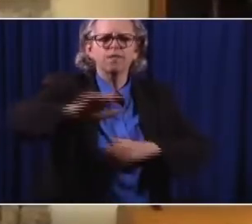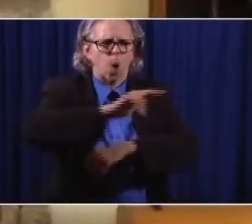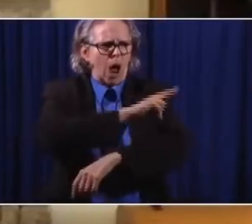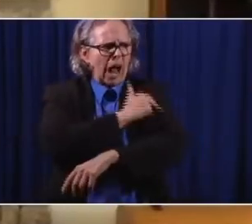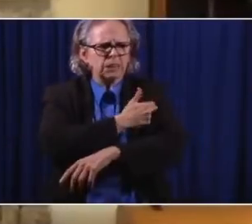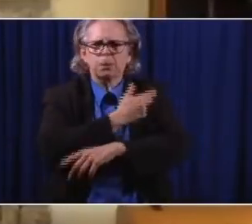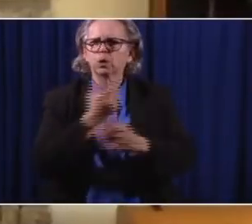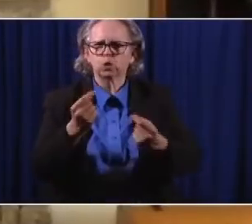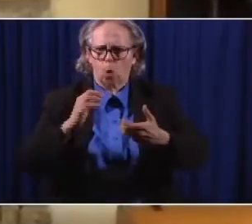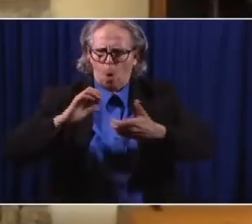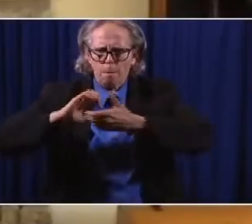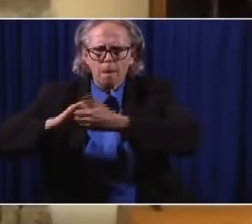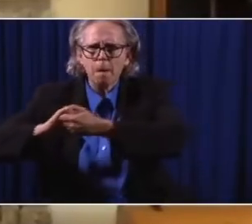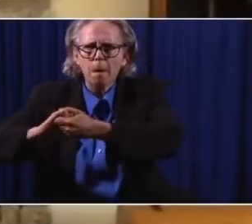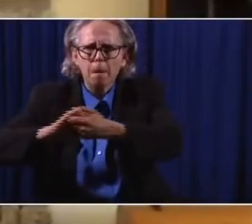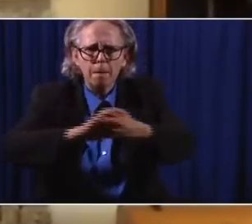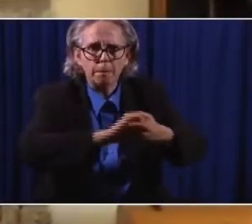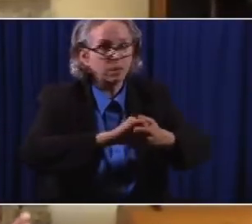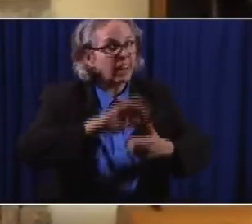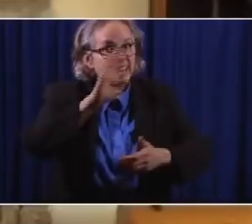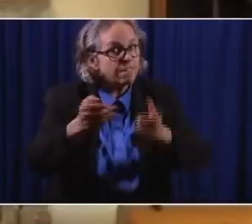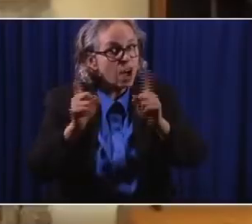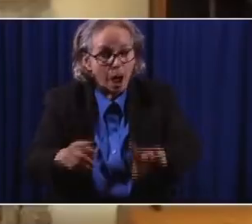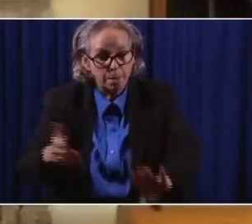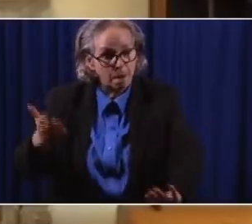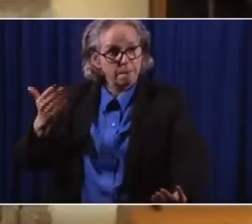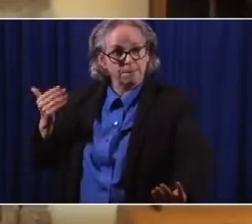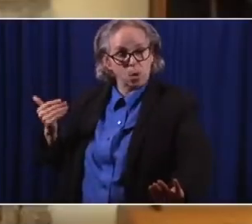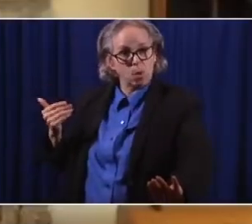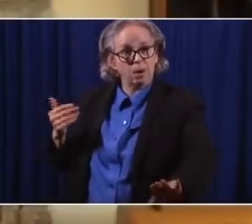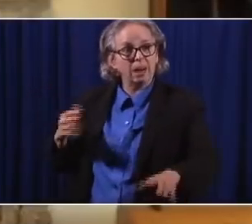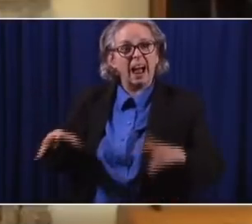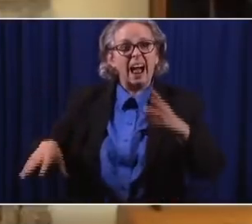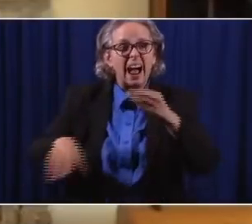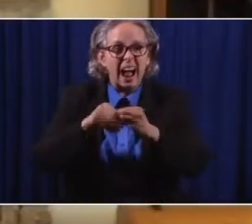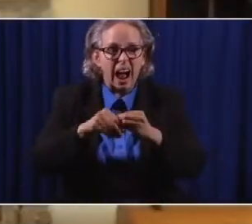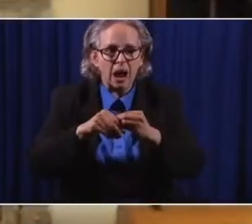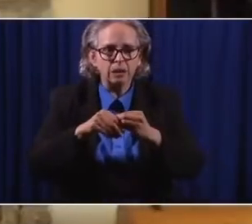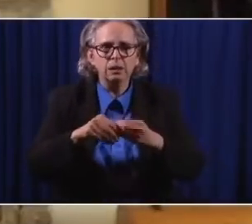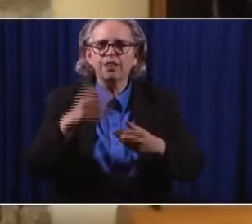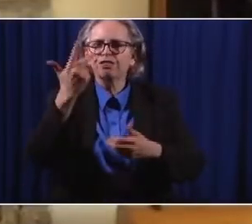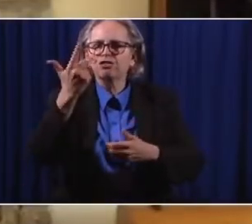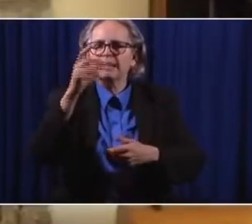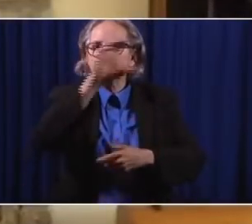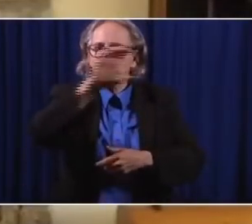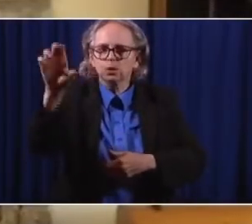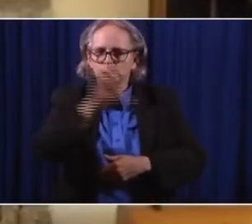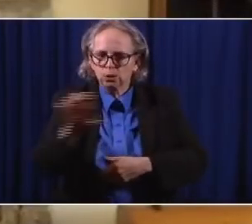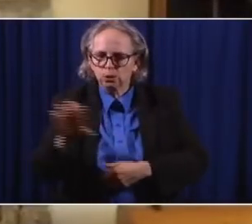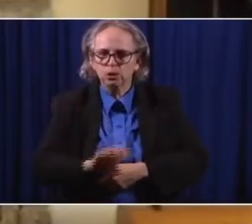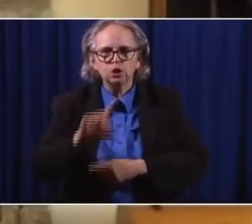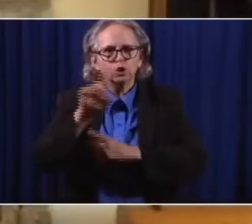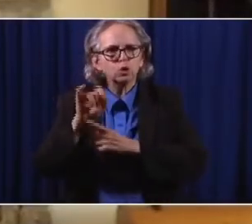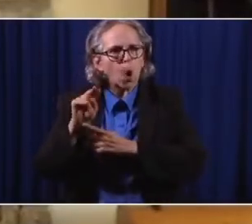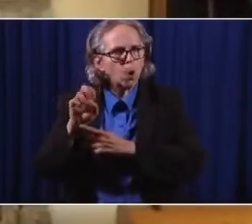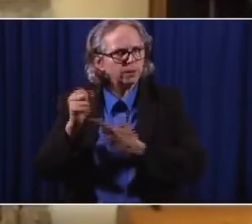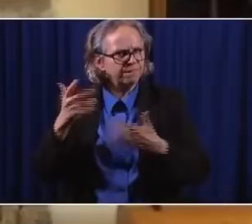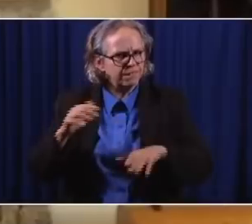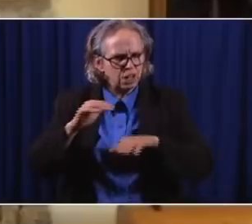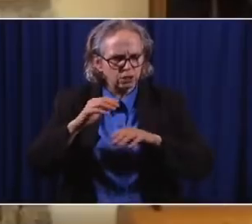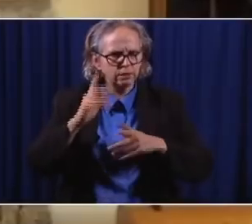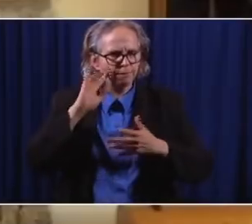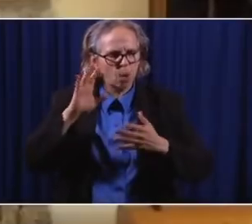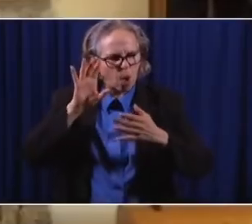before. And it's zones, as you know. It's Andy Thomas, Dr. Thomas was on the other day.